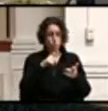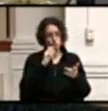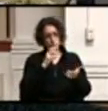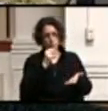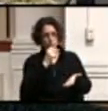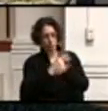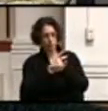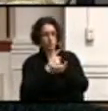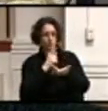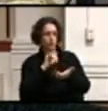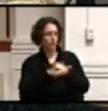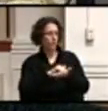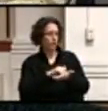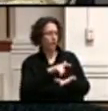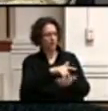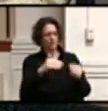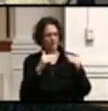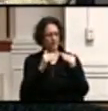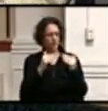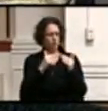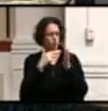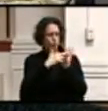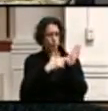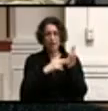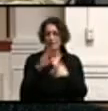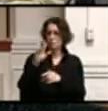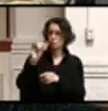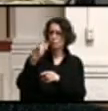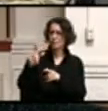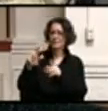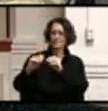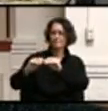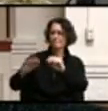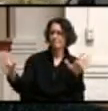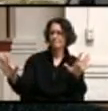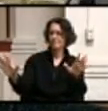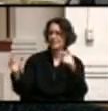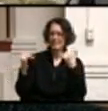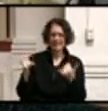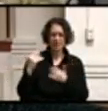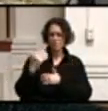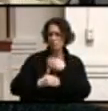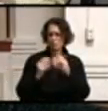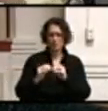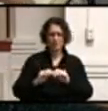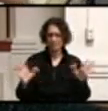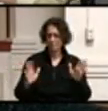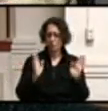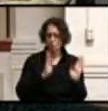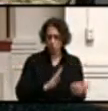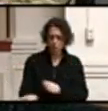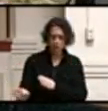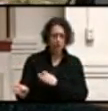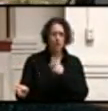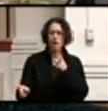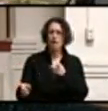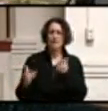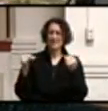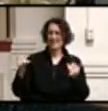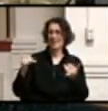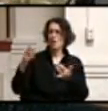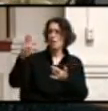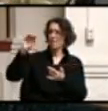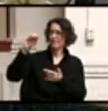made a good argument that so much participation has taken place, it's really unfair at this point in time to allow known